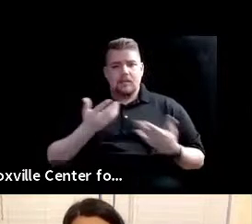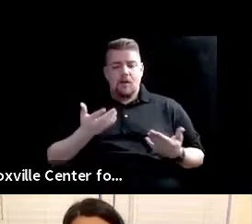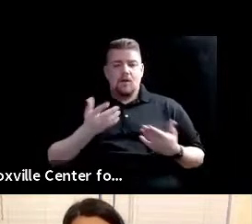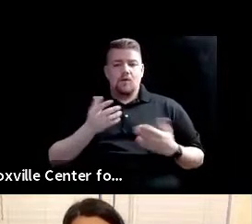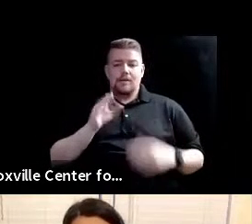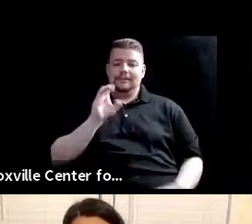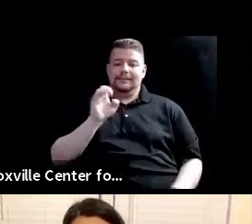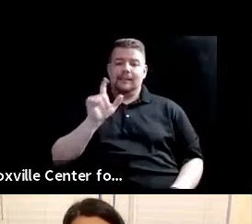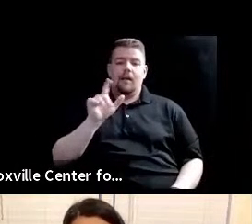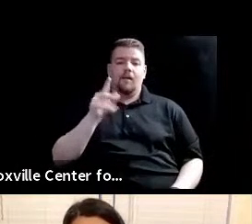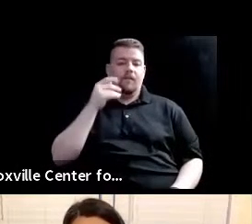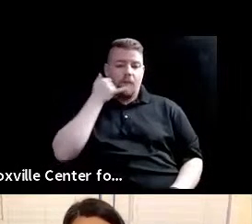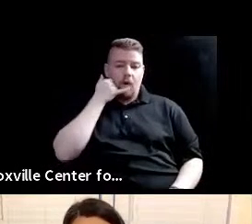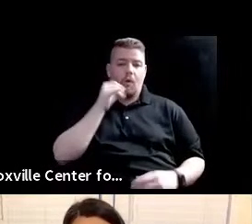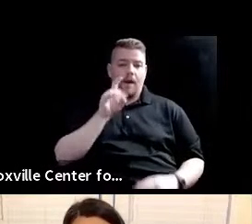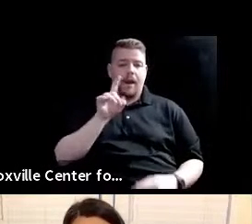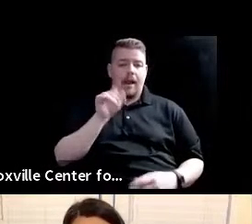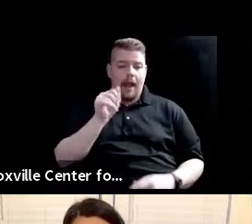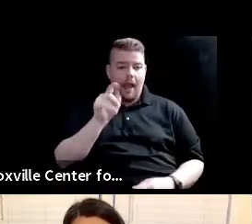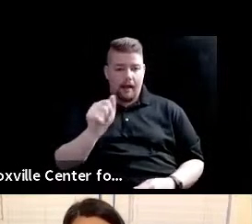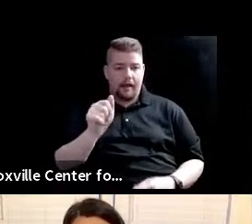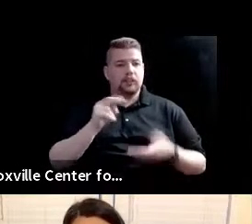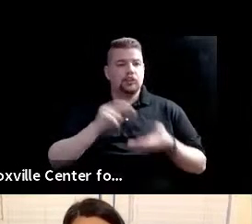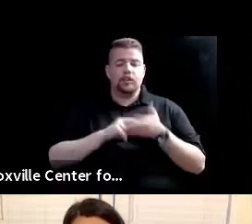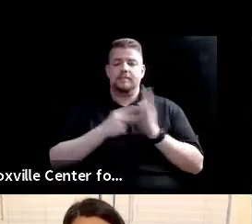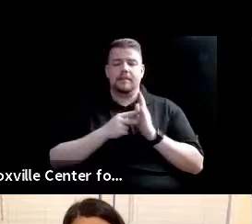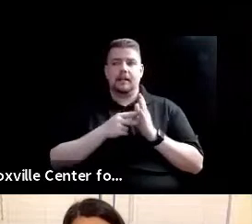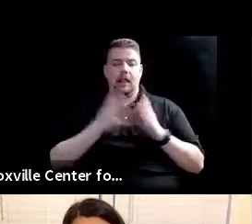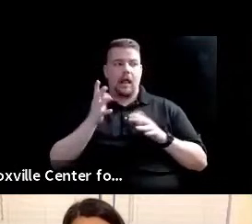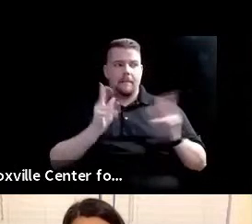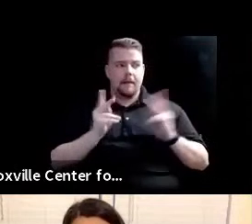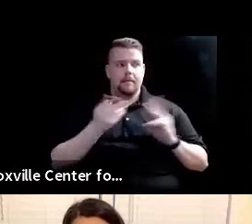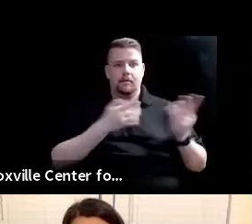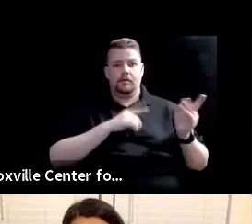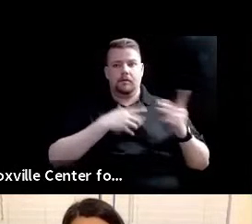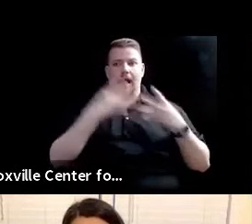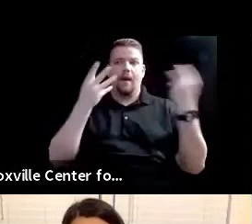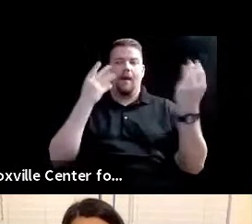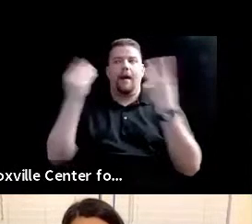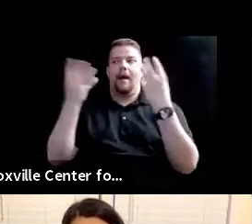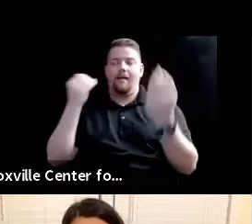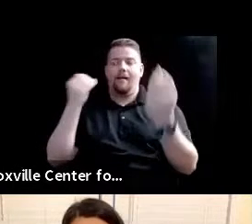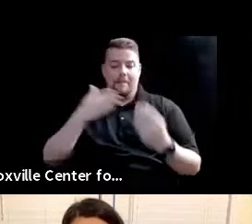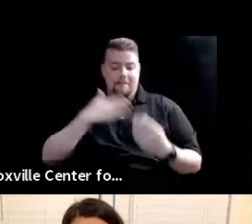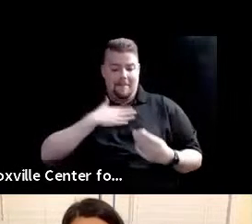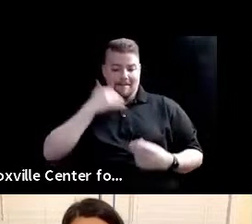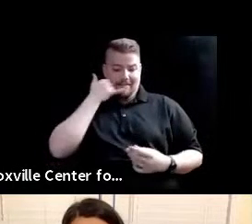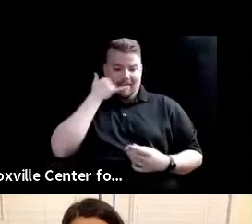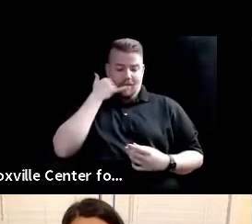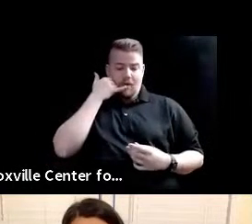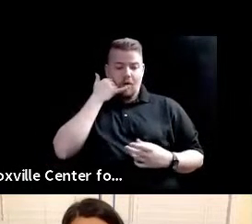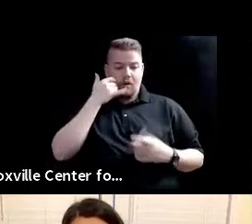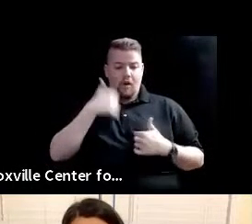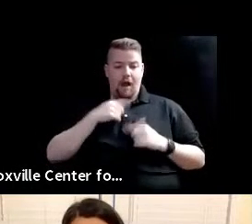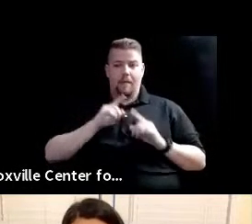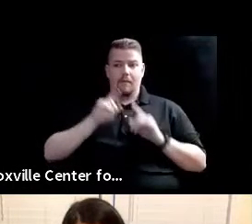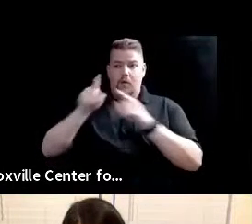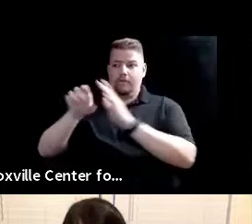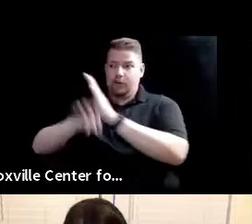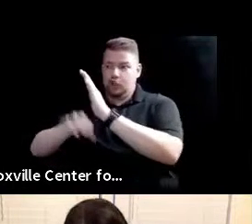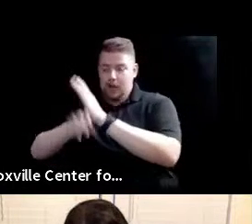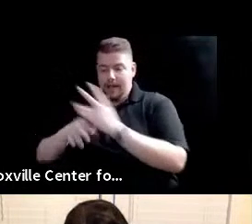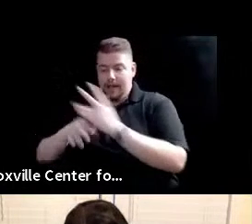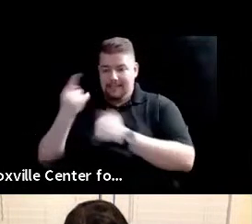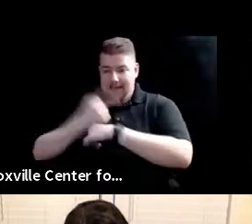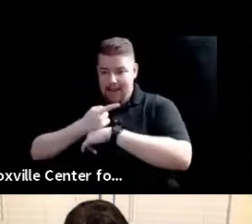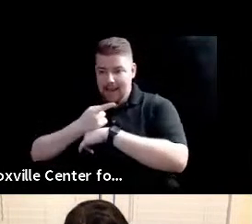Cell phone data just means a lot of people have cell phones and we're getting out and about. Even my cell phone, I'm going from Chattanooga today